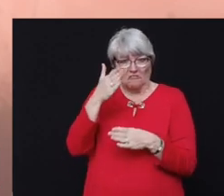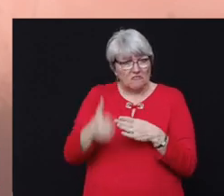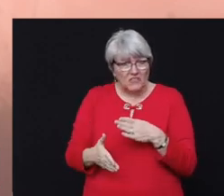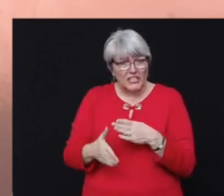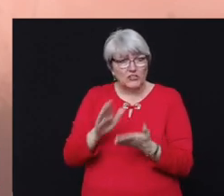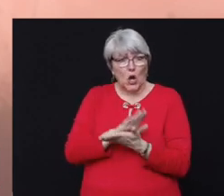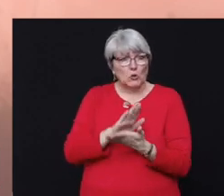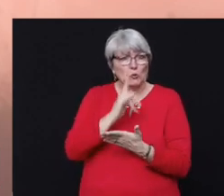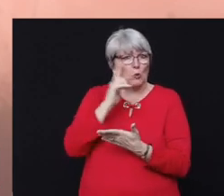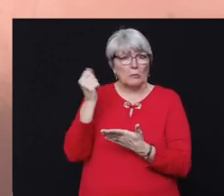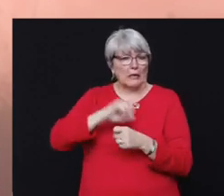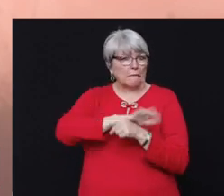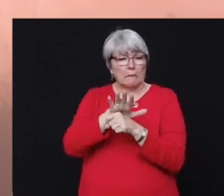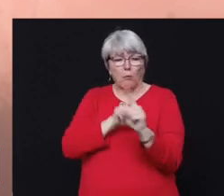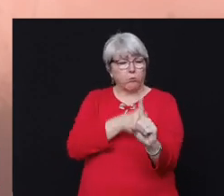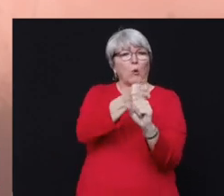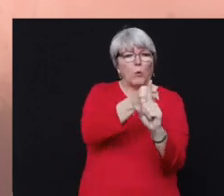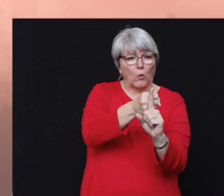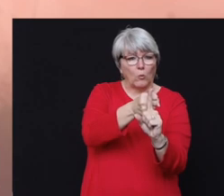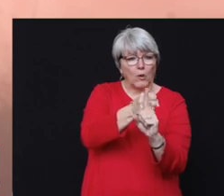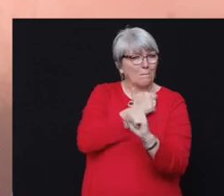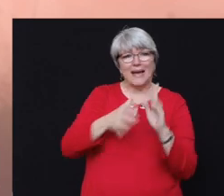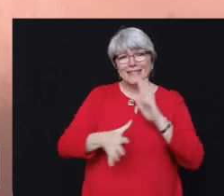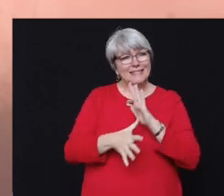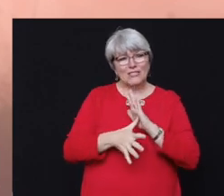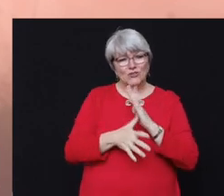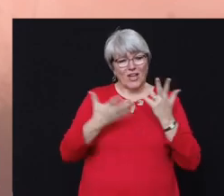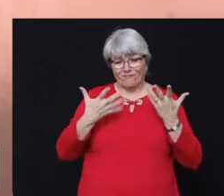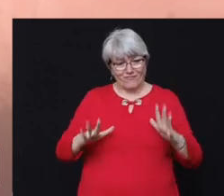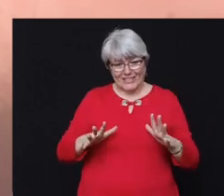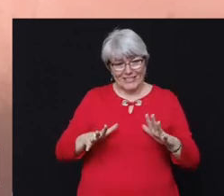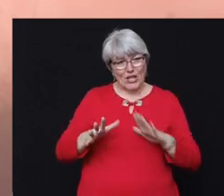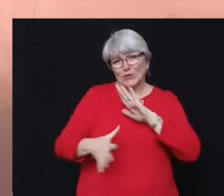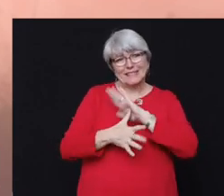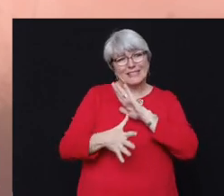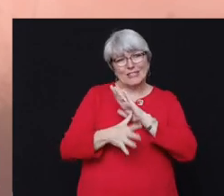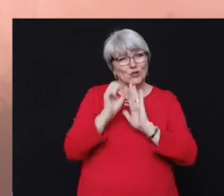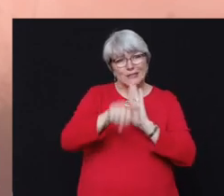global pandemic struck, and my seniors didn't get to finish their senior season.